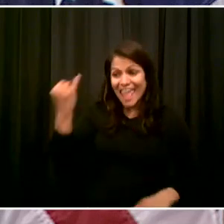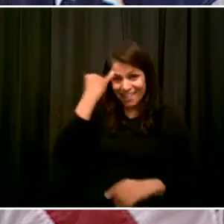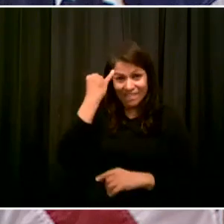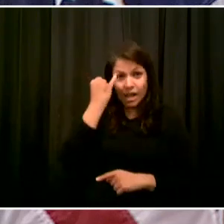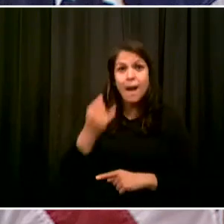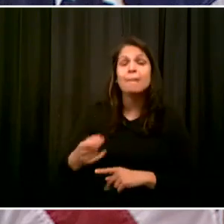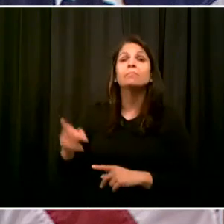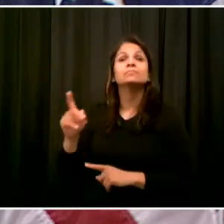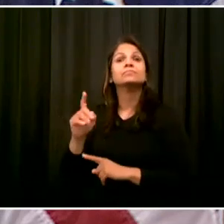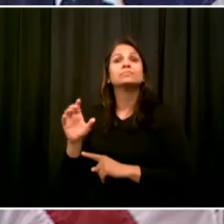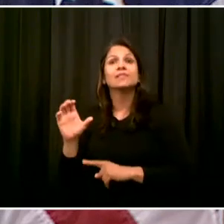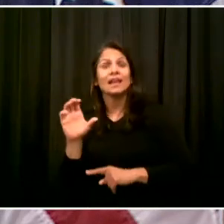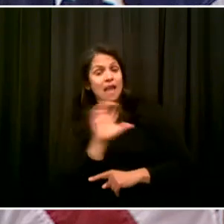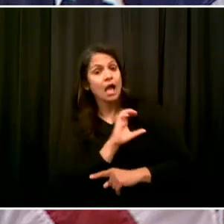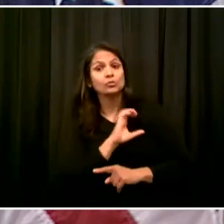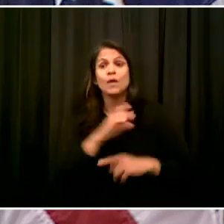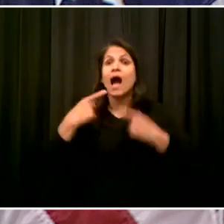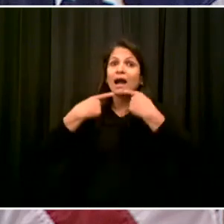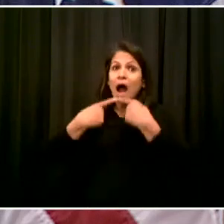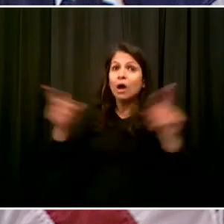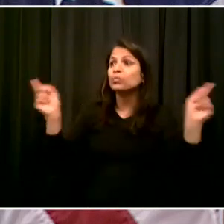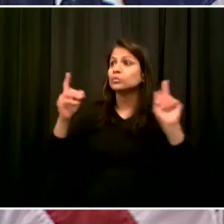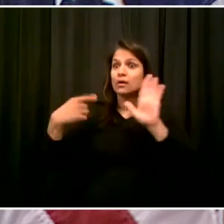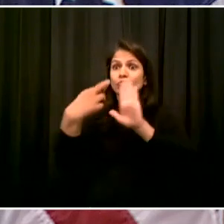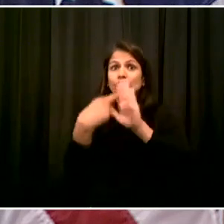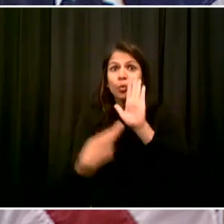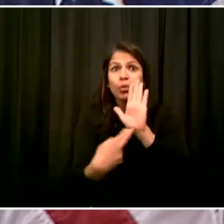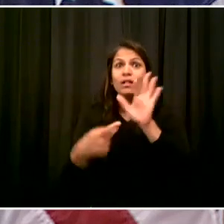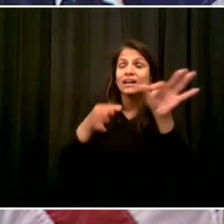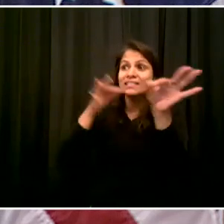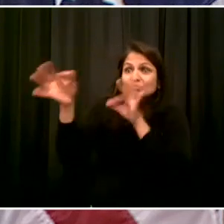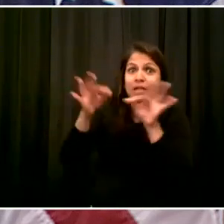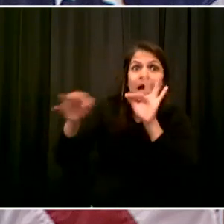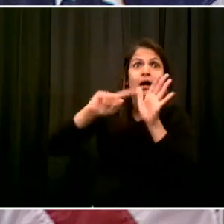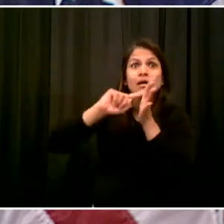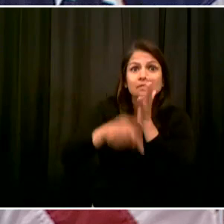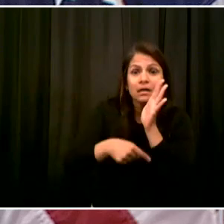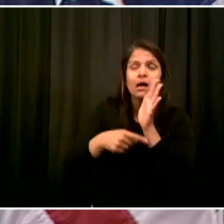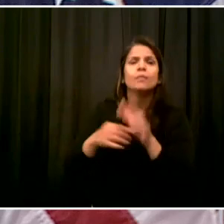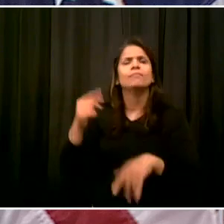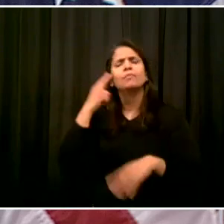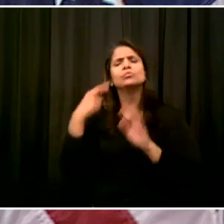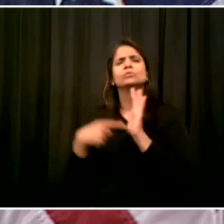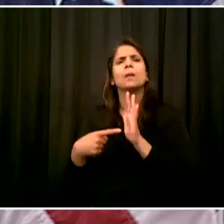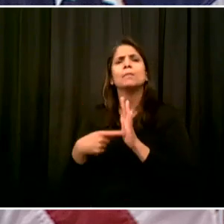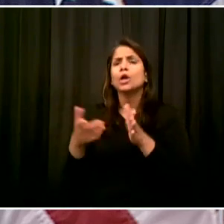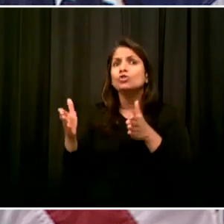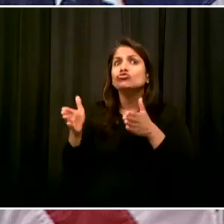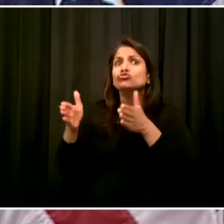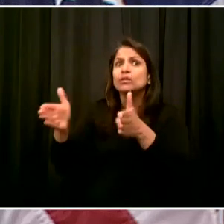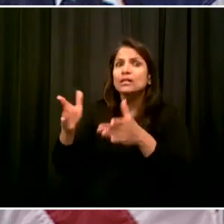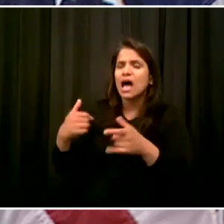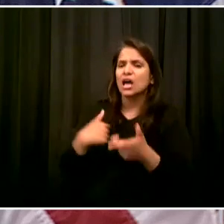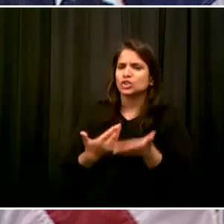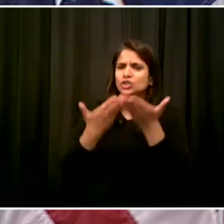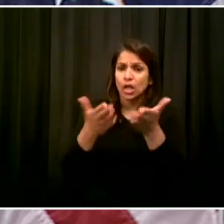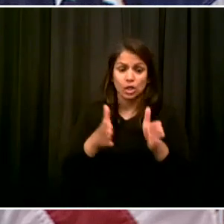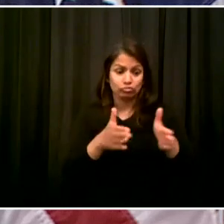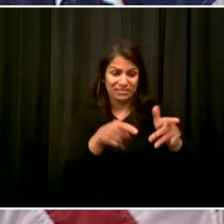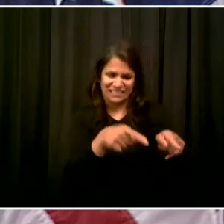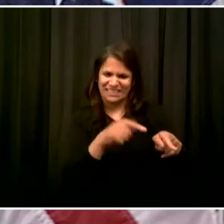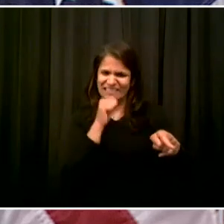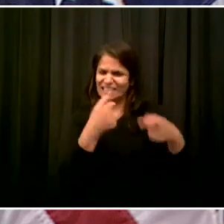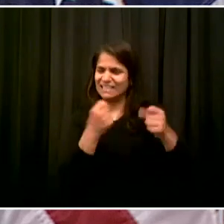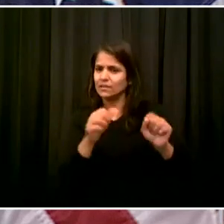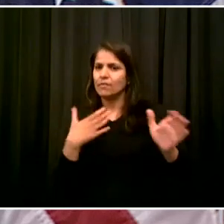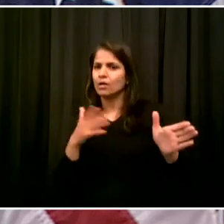reasons for that. And the police are there for a reason in our society. If they are respectfully asking protesters to do something, protesters need to